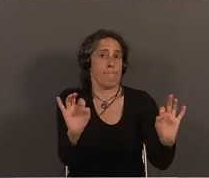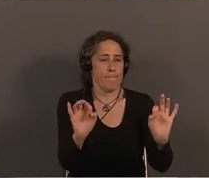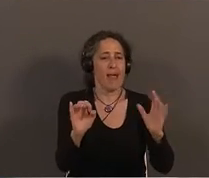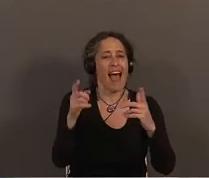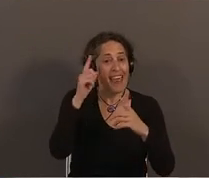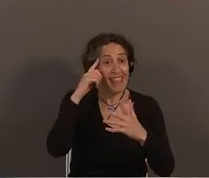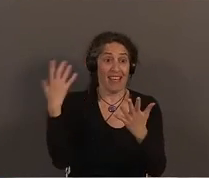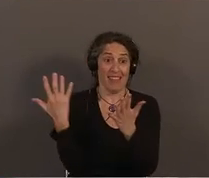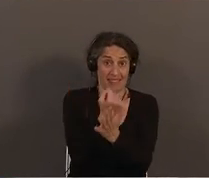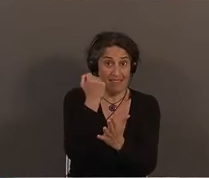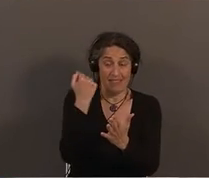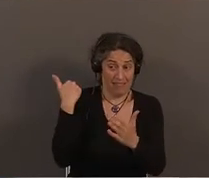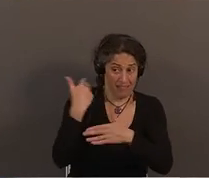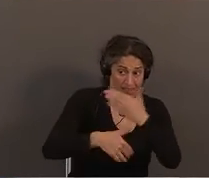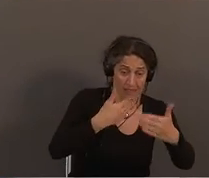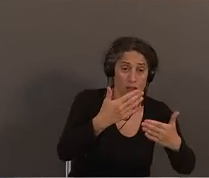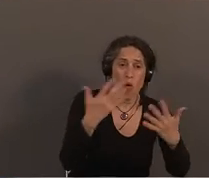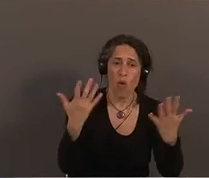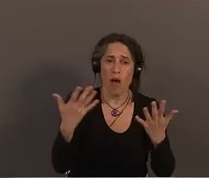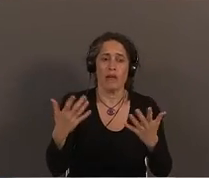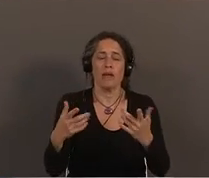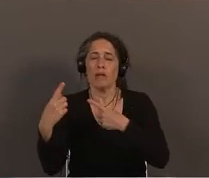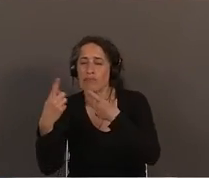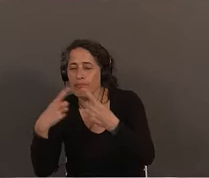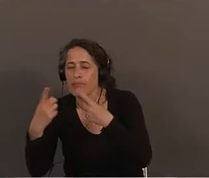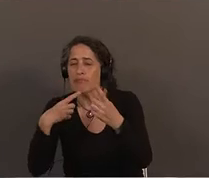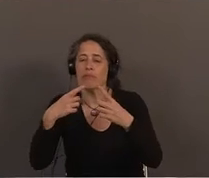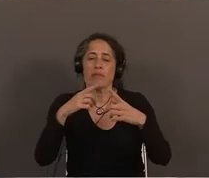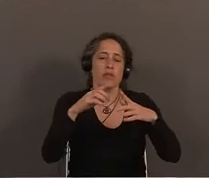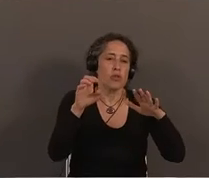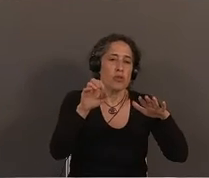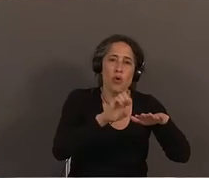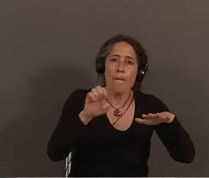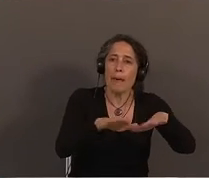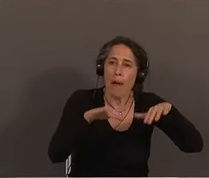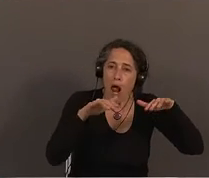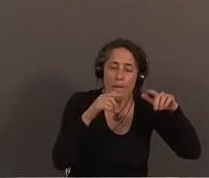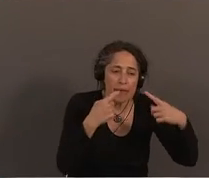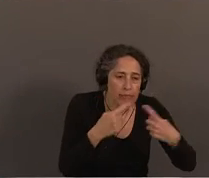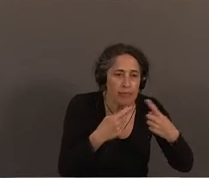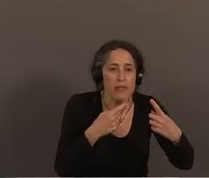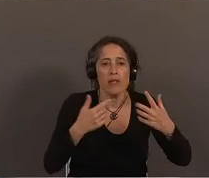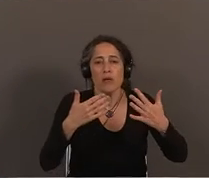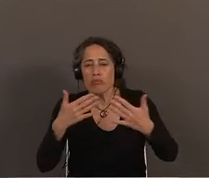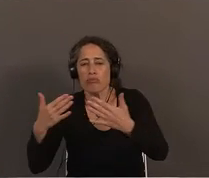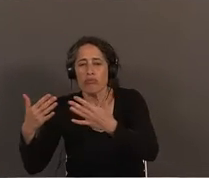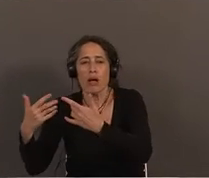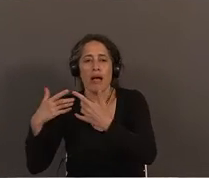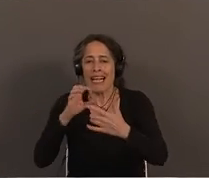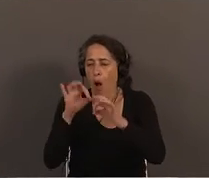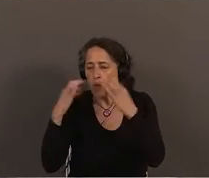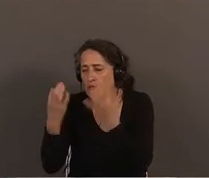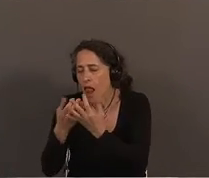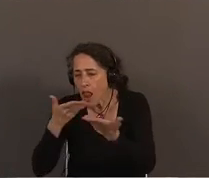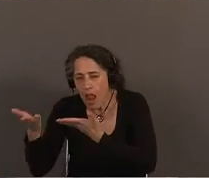and the bilaterals also at council level and also with the European Parliament, the question was not whether or not we should abolish roaming or not.